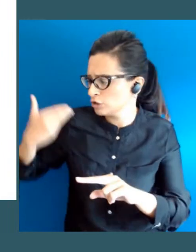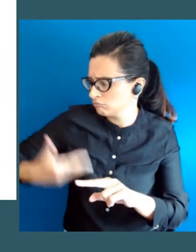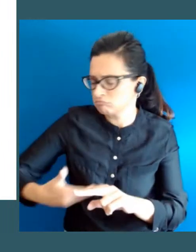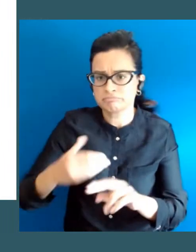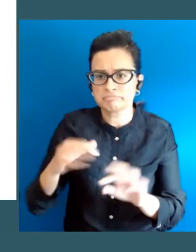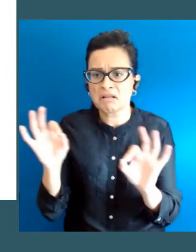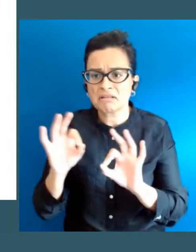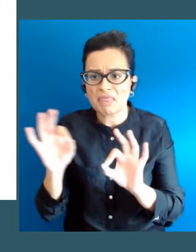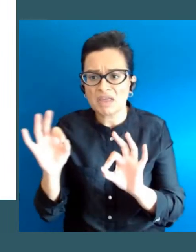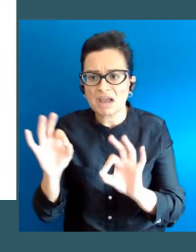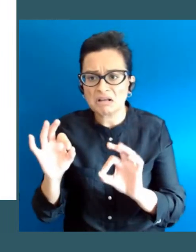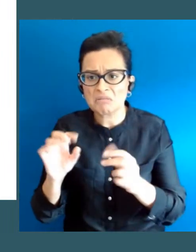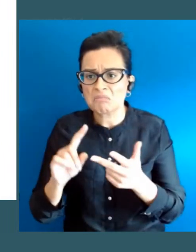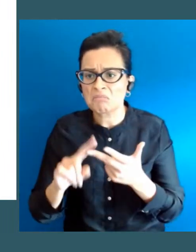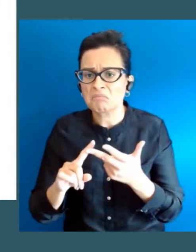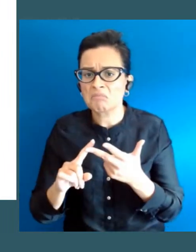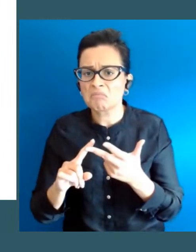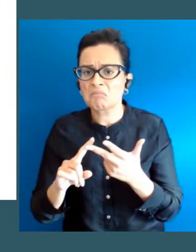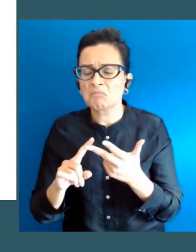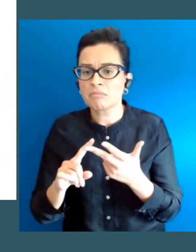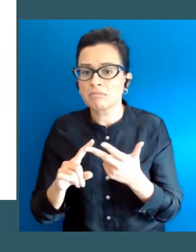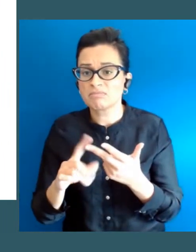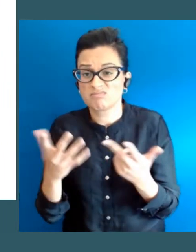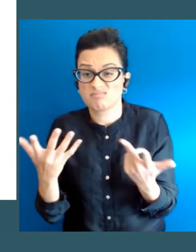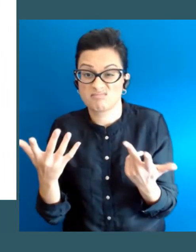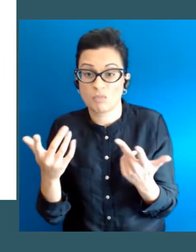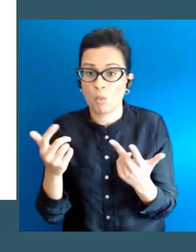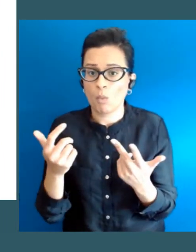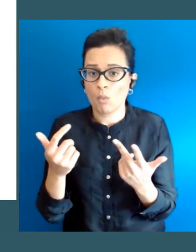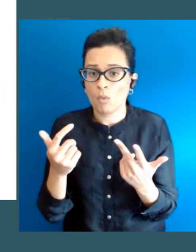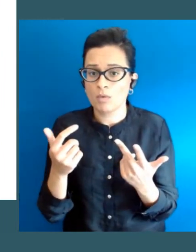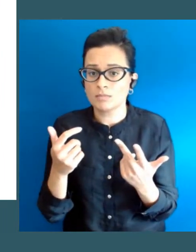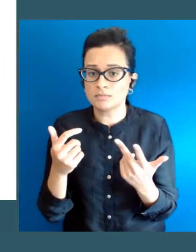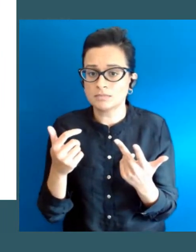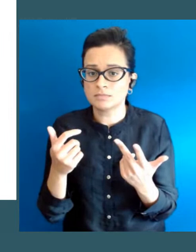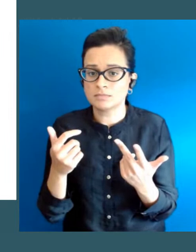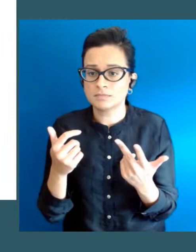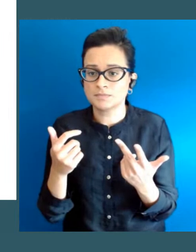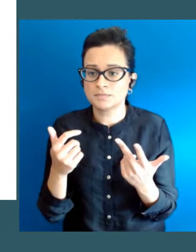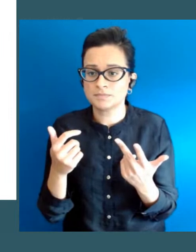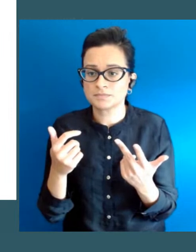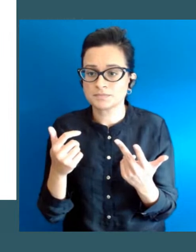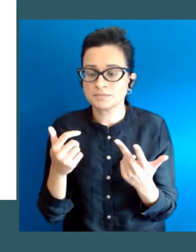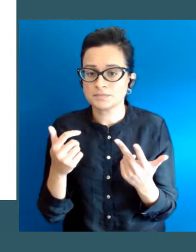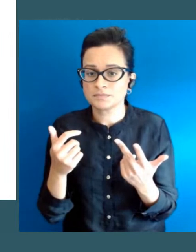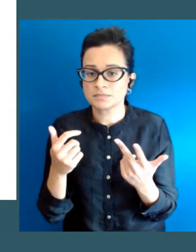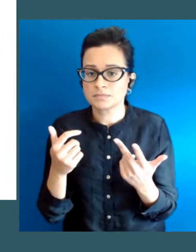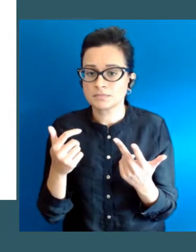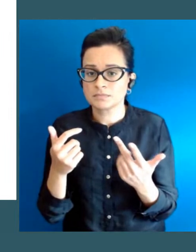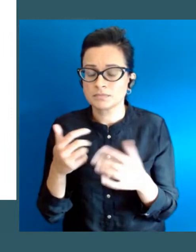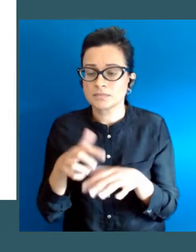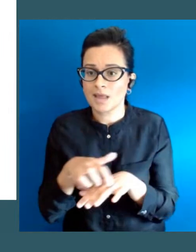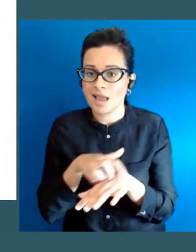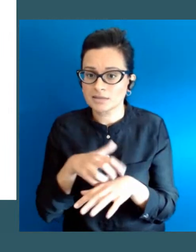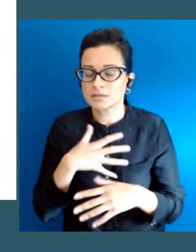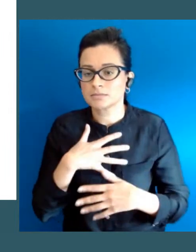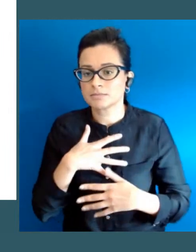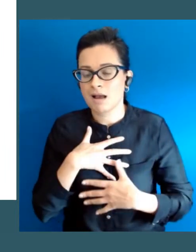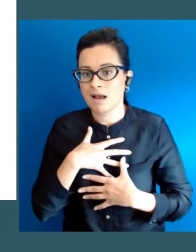tendency or familial tendencies such as eczema, asthma, hay fever, etc.